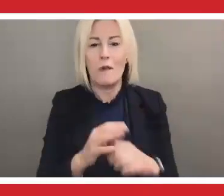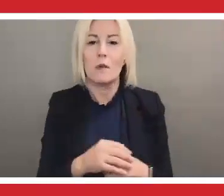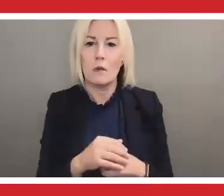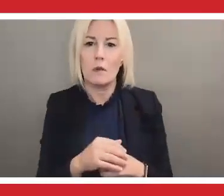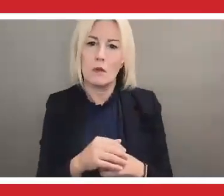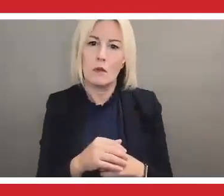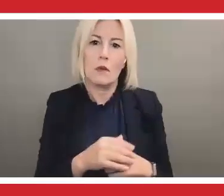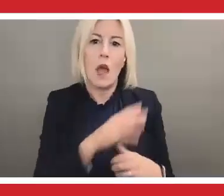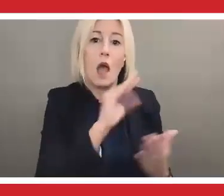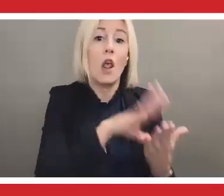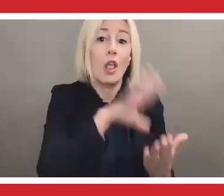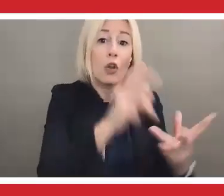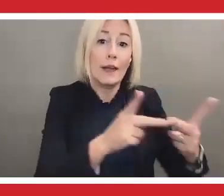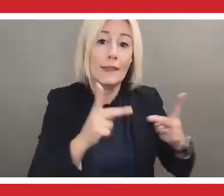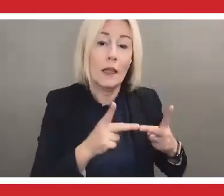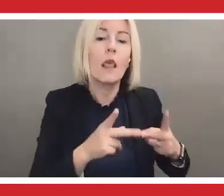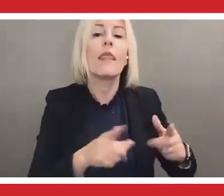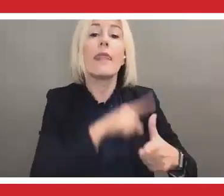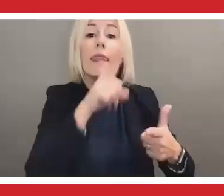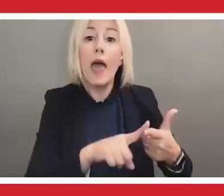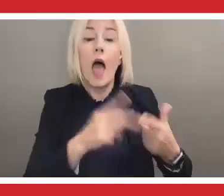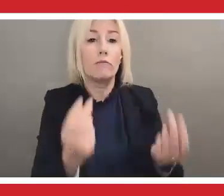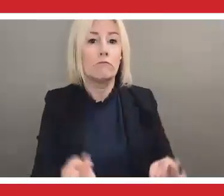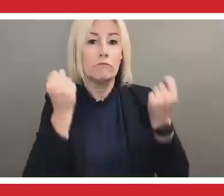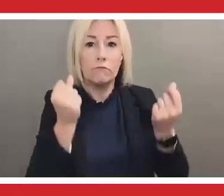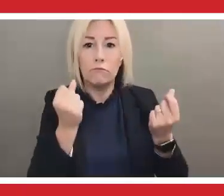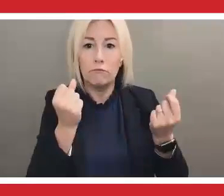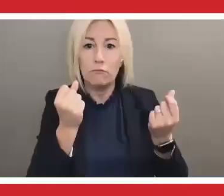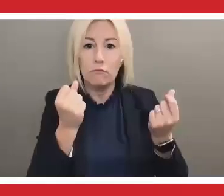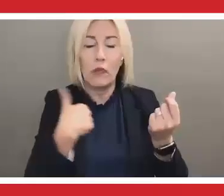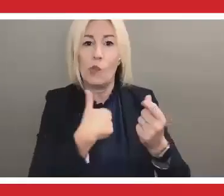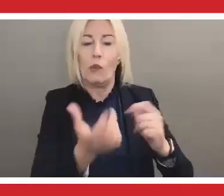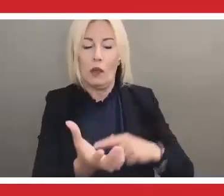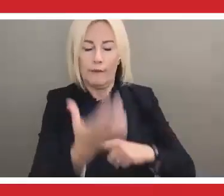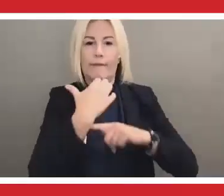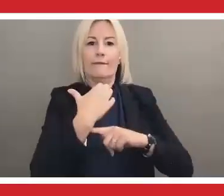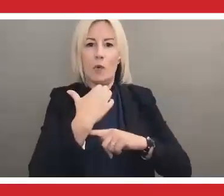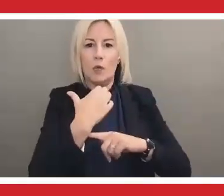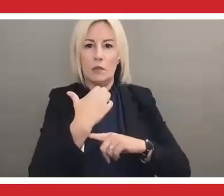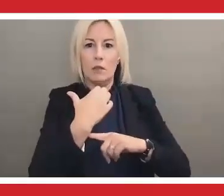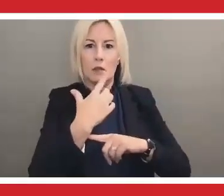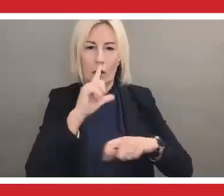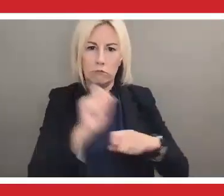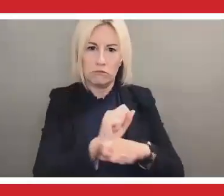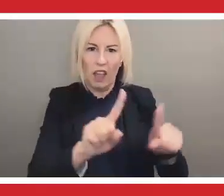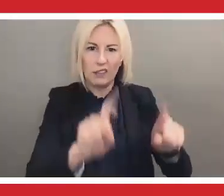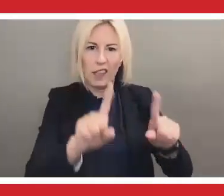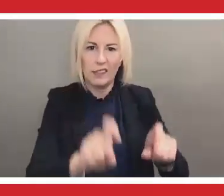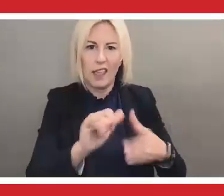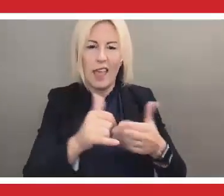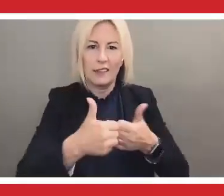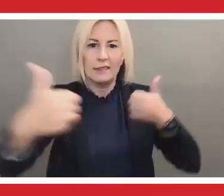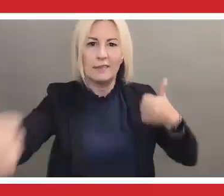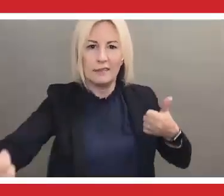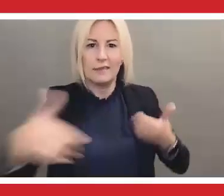side. And then suddenly we were forced to really test that distance learning. And what we saw